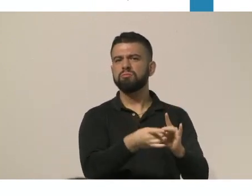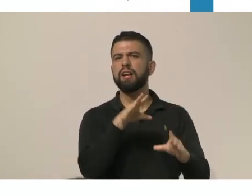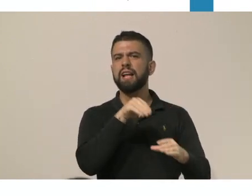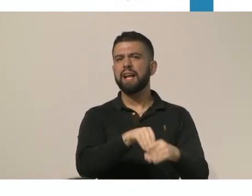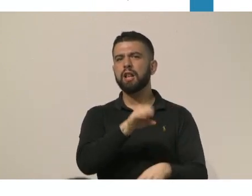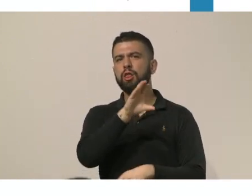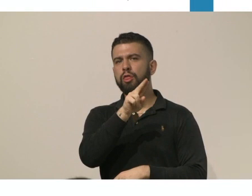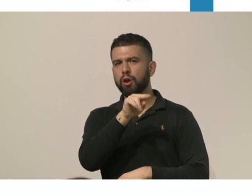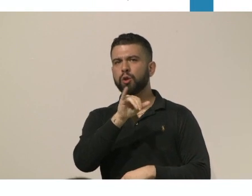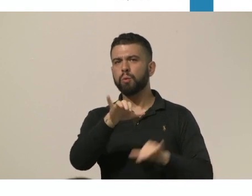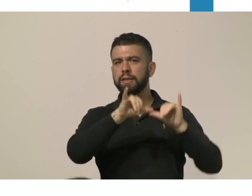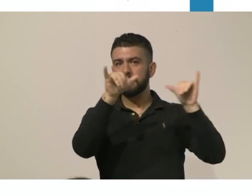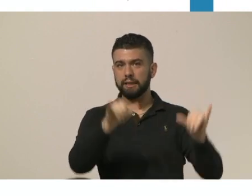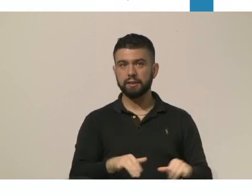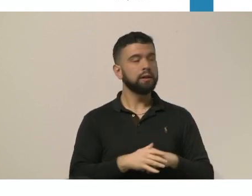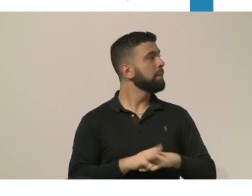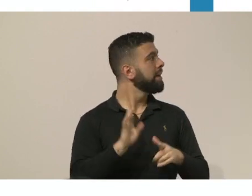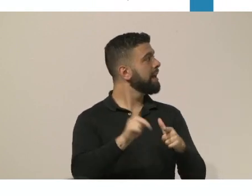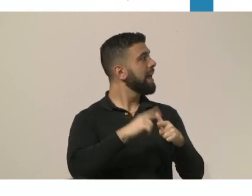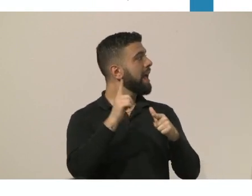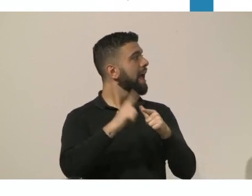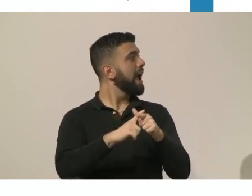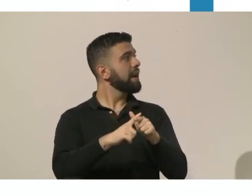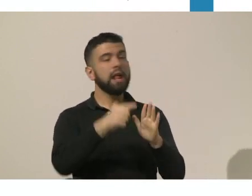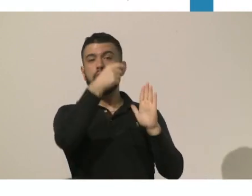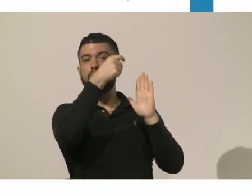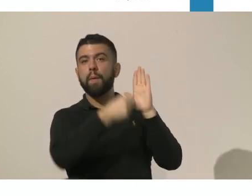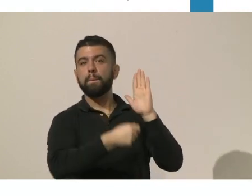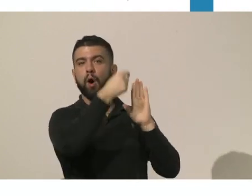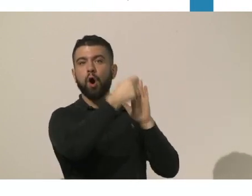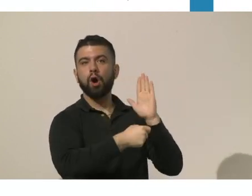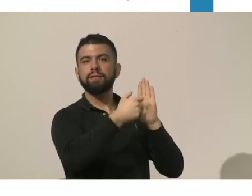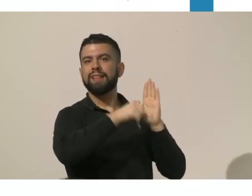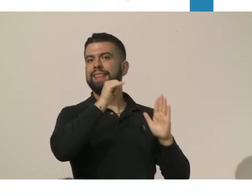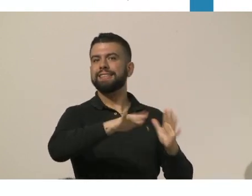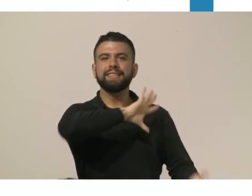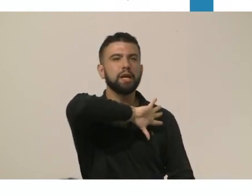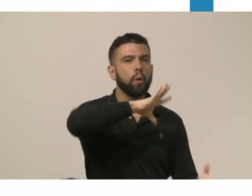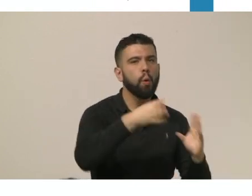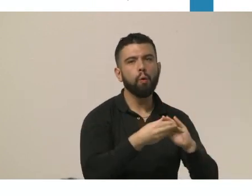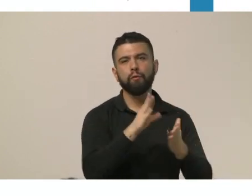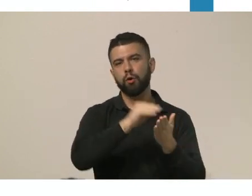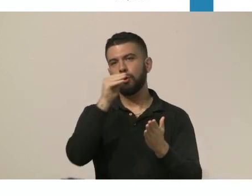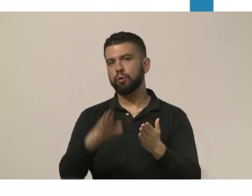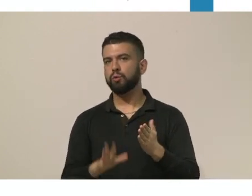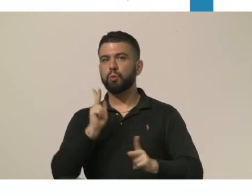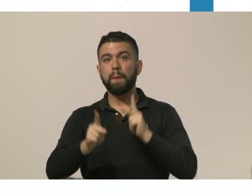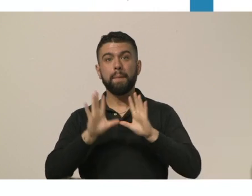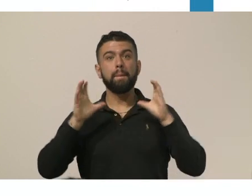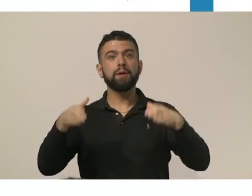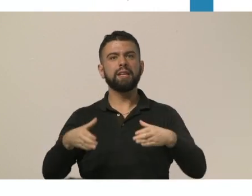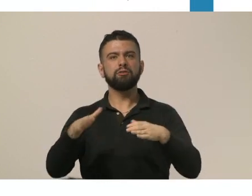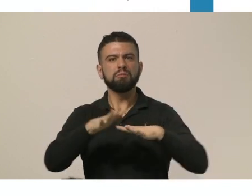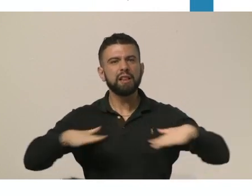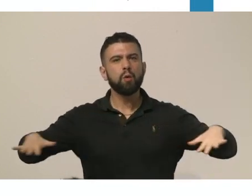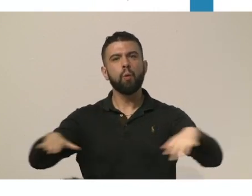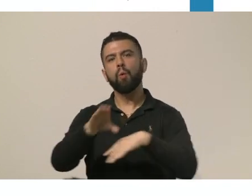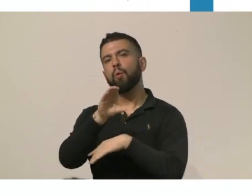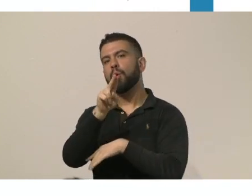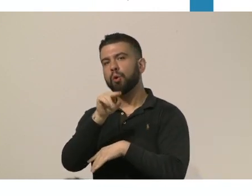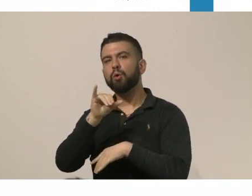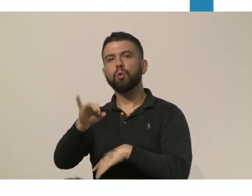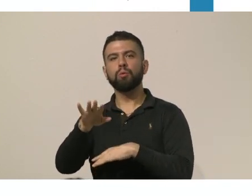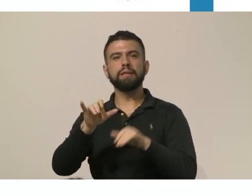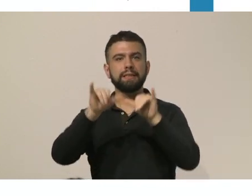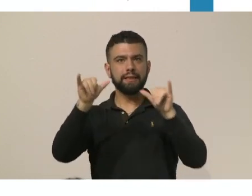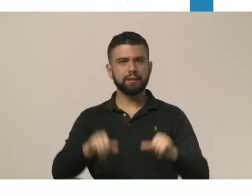the bars being the overall degree-seeking student population at CUNY. And so you can see everybody has experienced